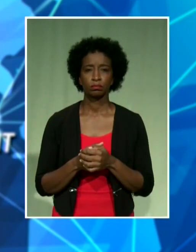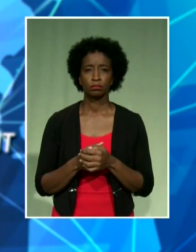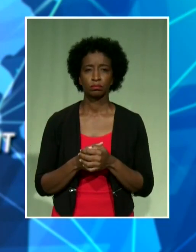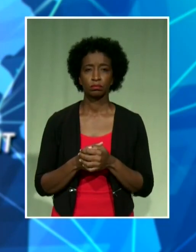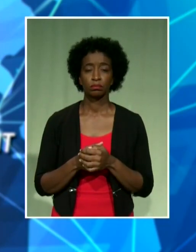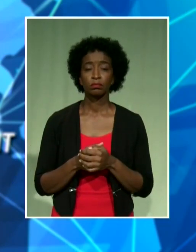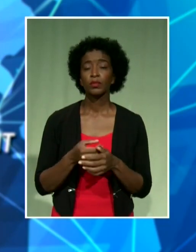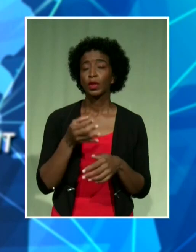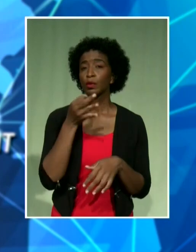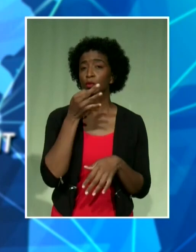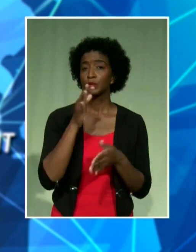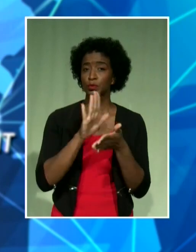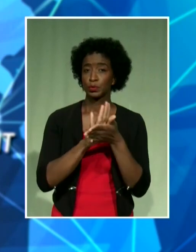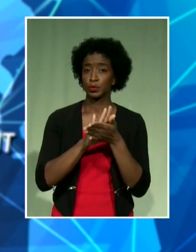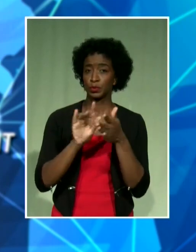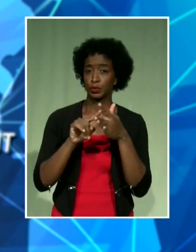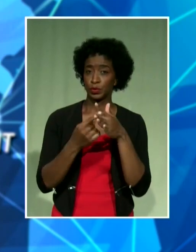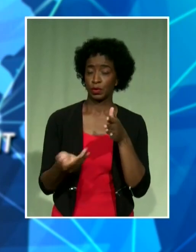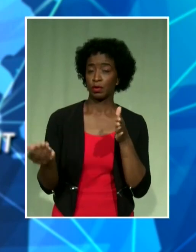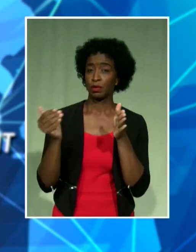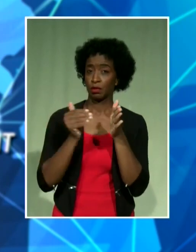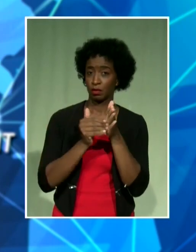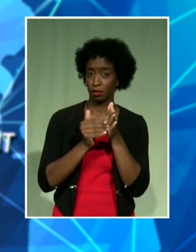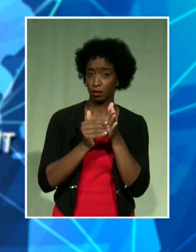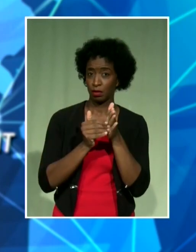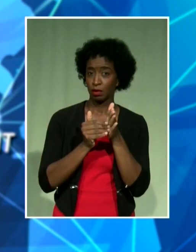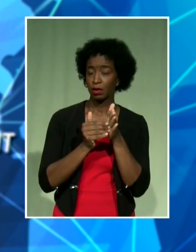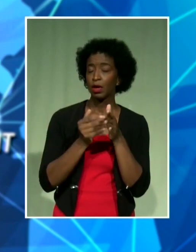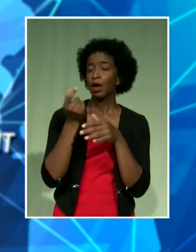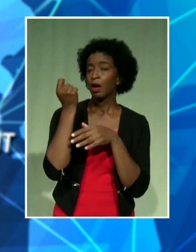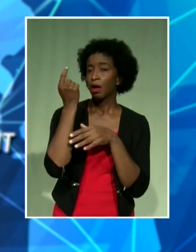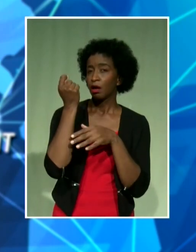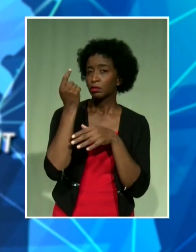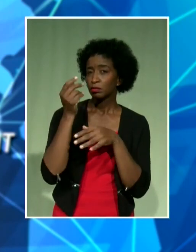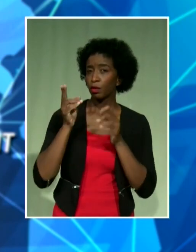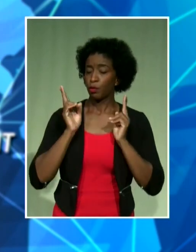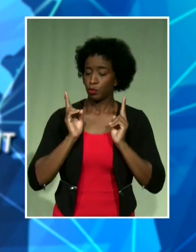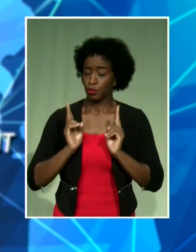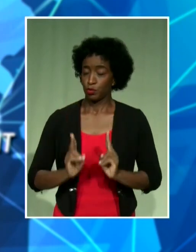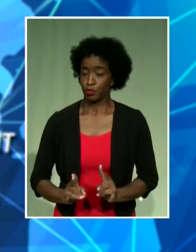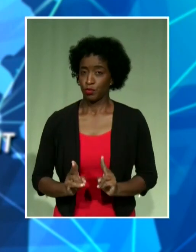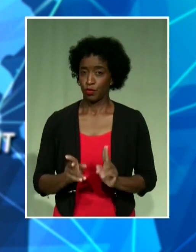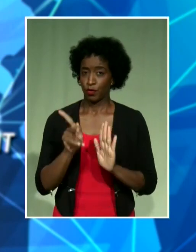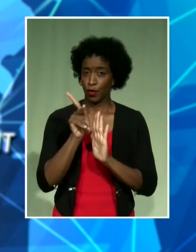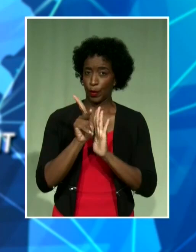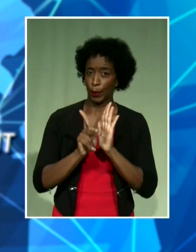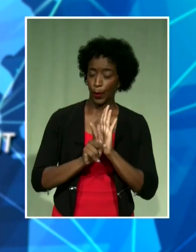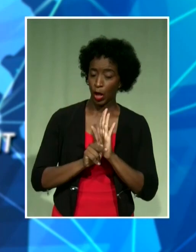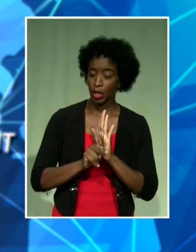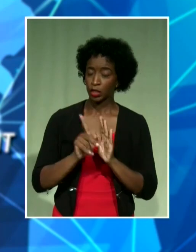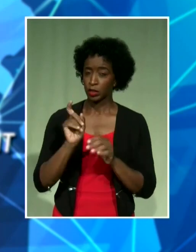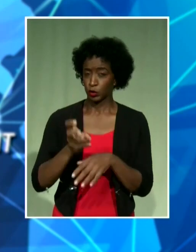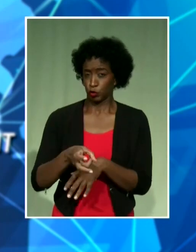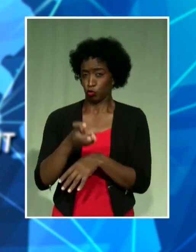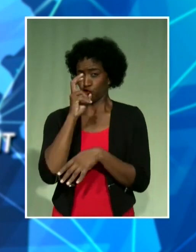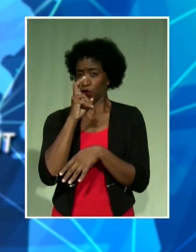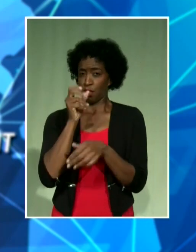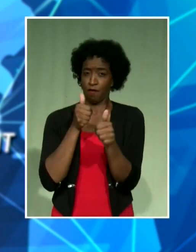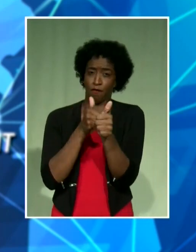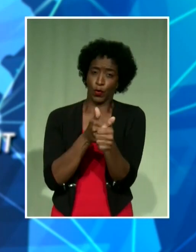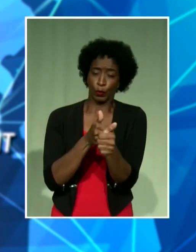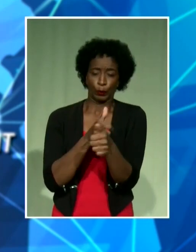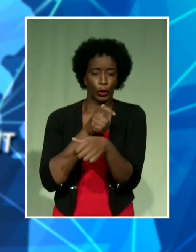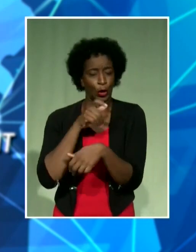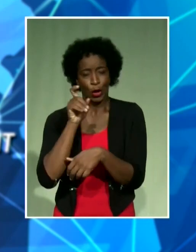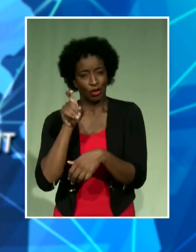next week will bring with it a limited relaxation of the school uniform policy. That's the word from the Minister of Education, Kay McConney. It